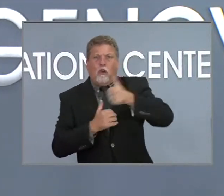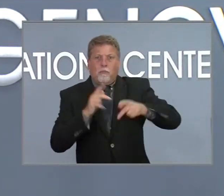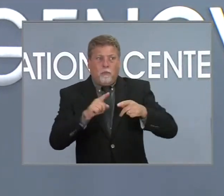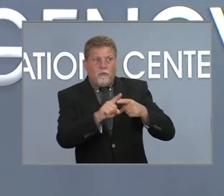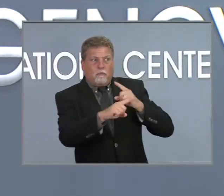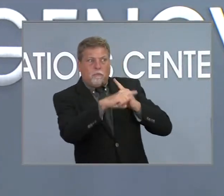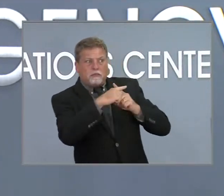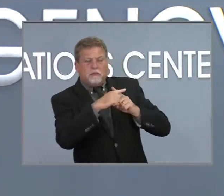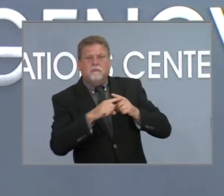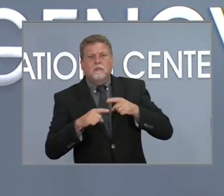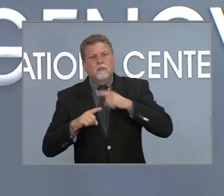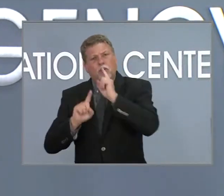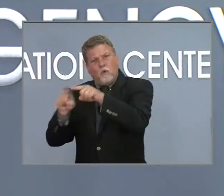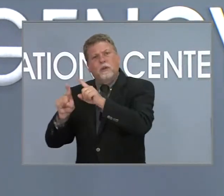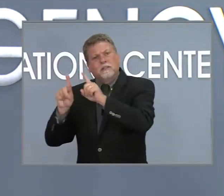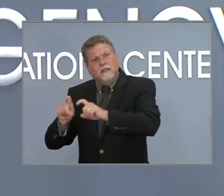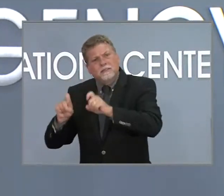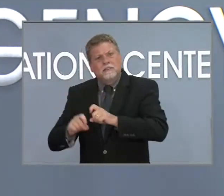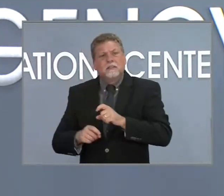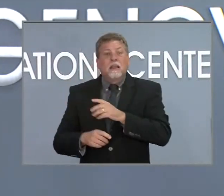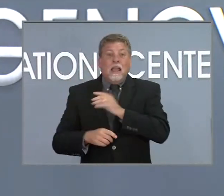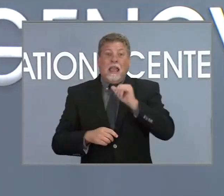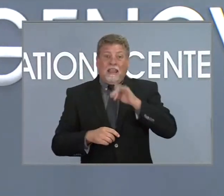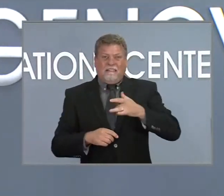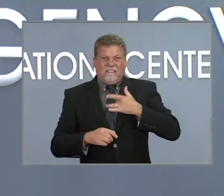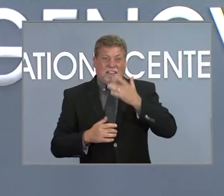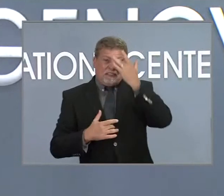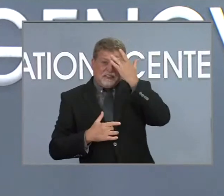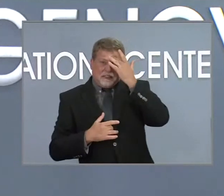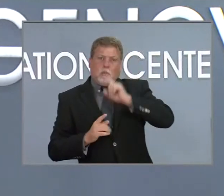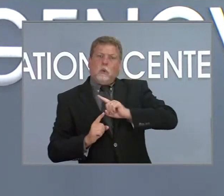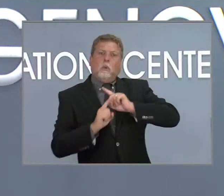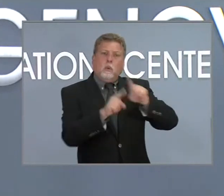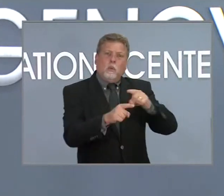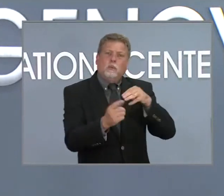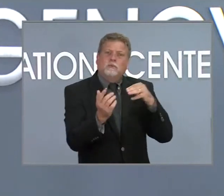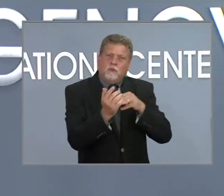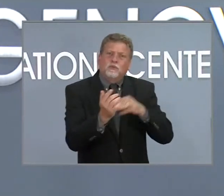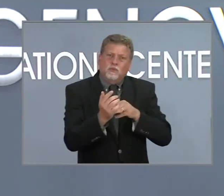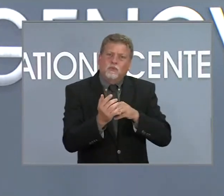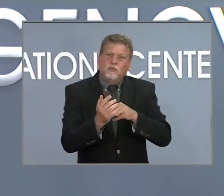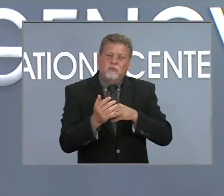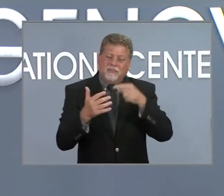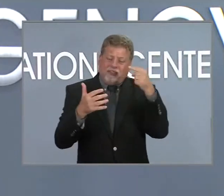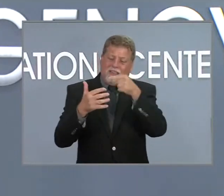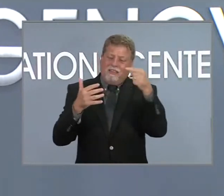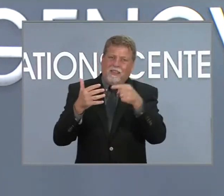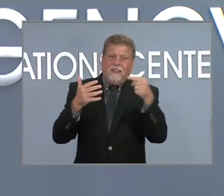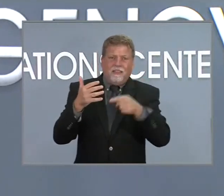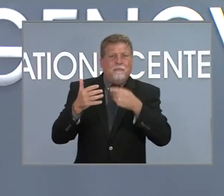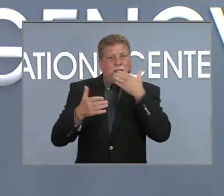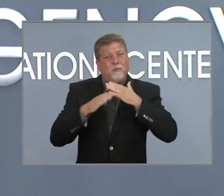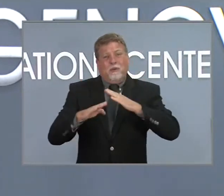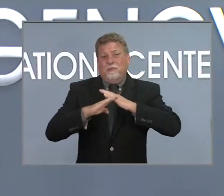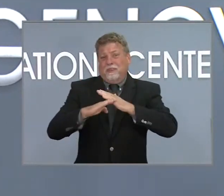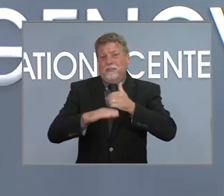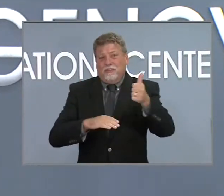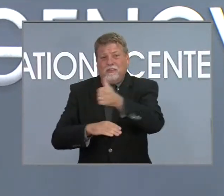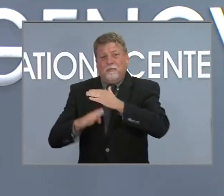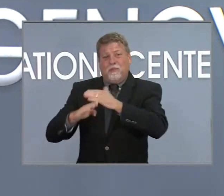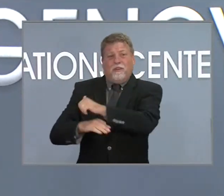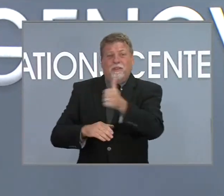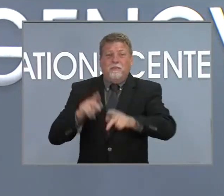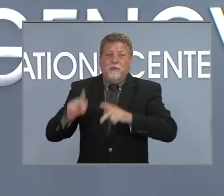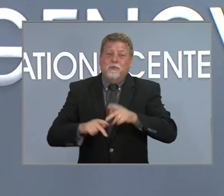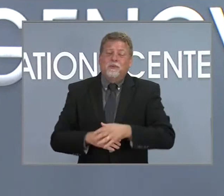again everyone who is doing everything they can to help us get through this moment and protect one another. Please